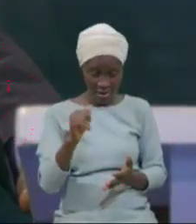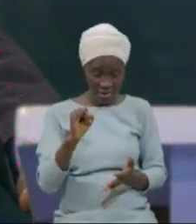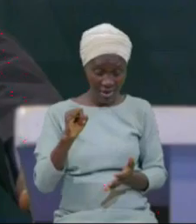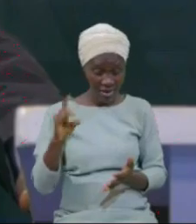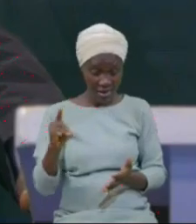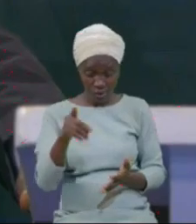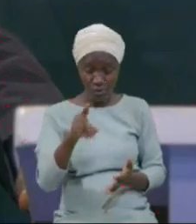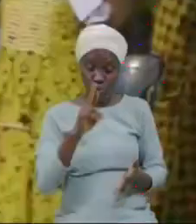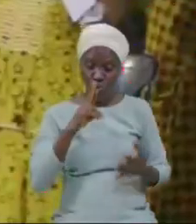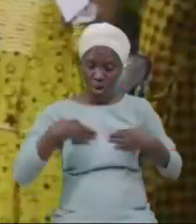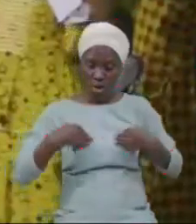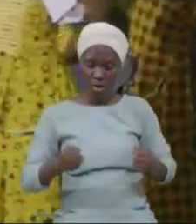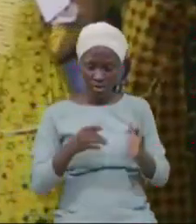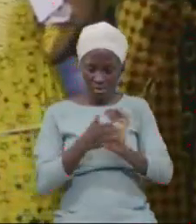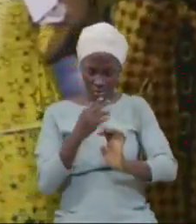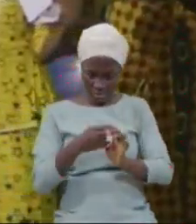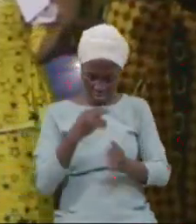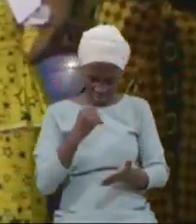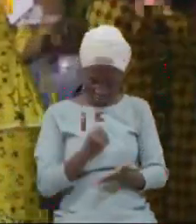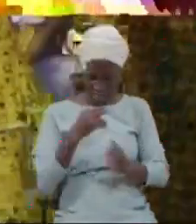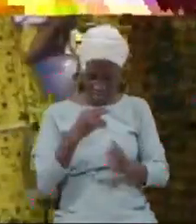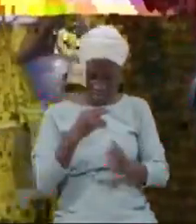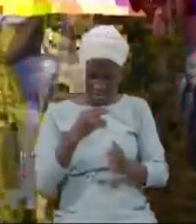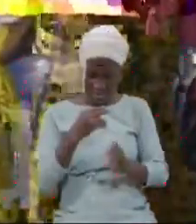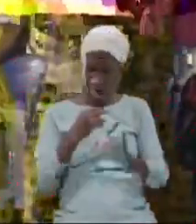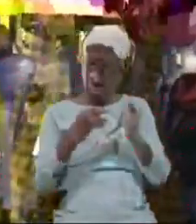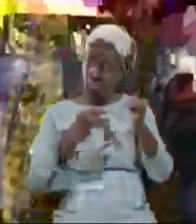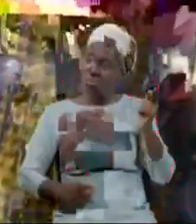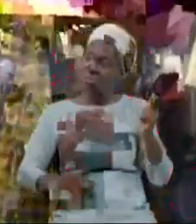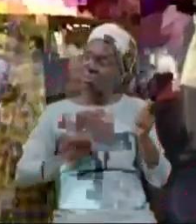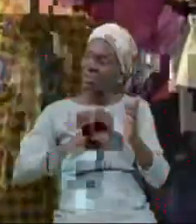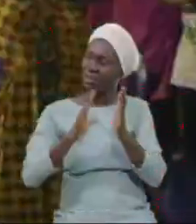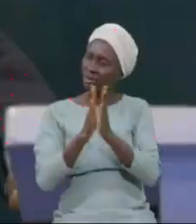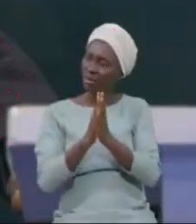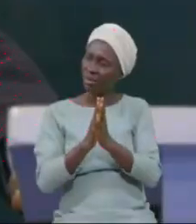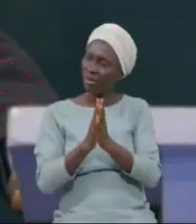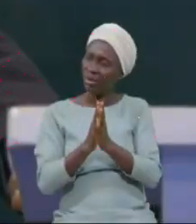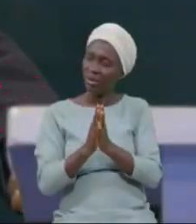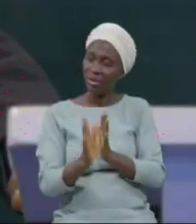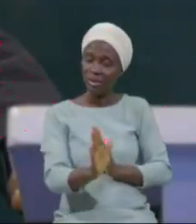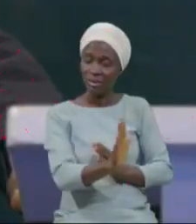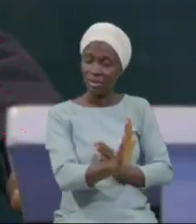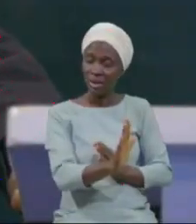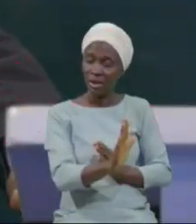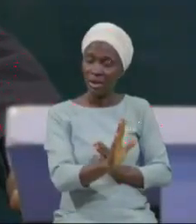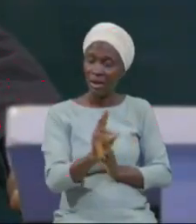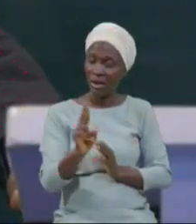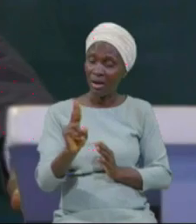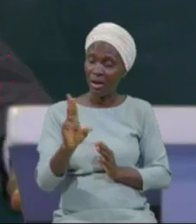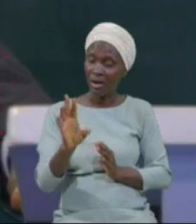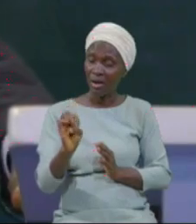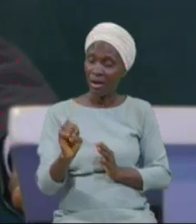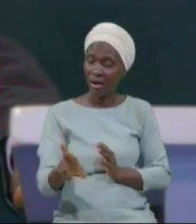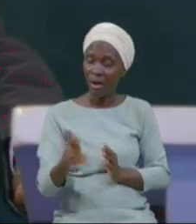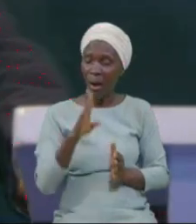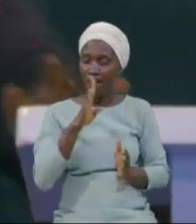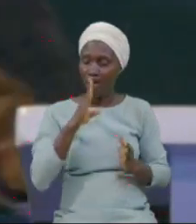name. Lord, I pray the ulcer be healed in Jesus'